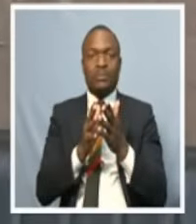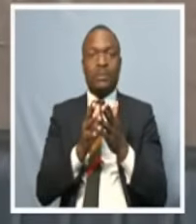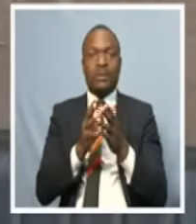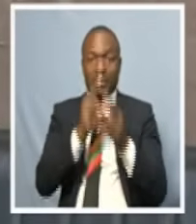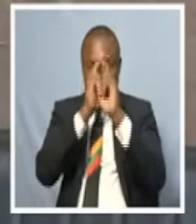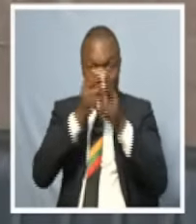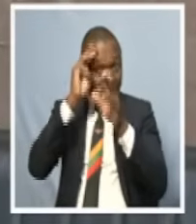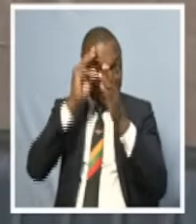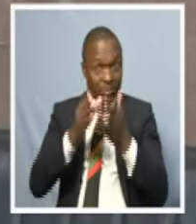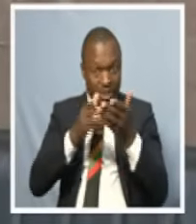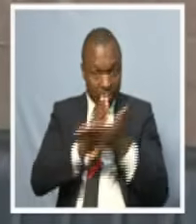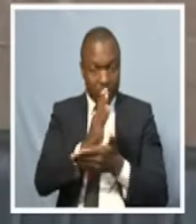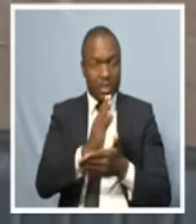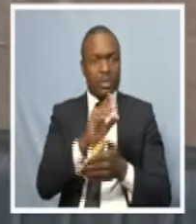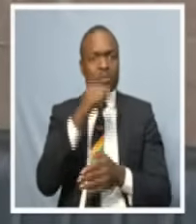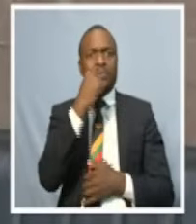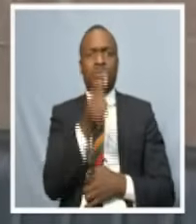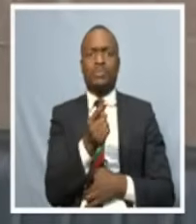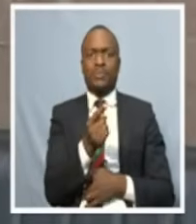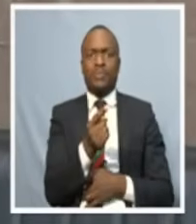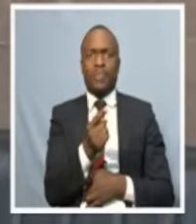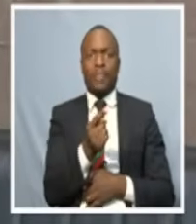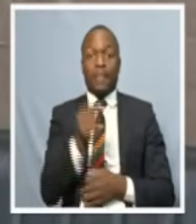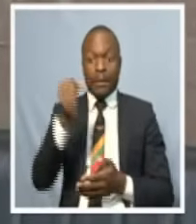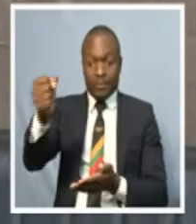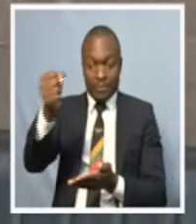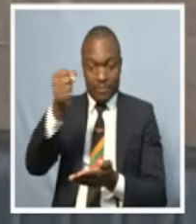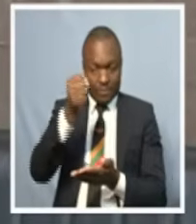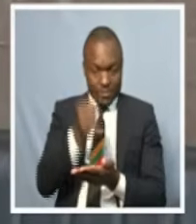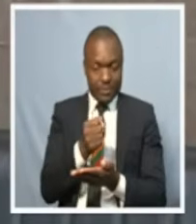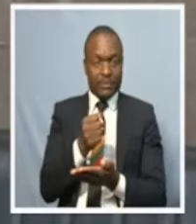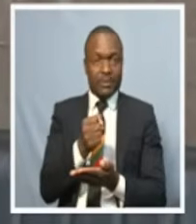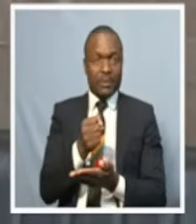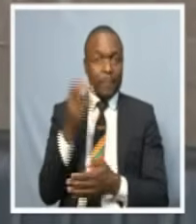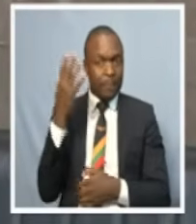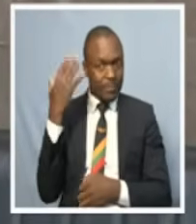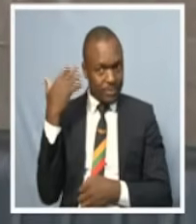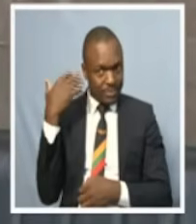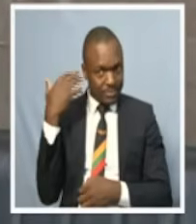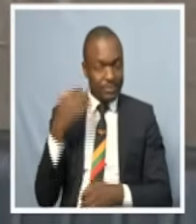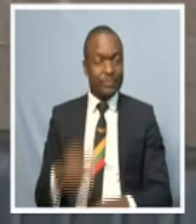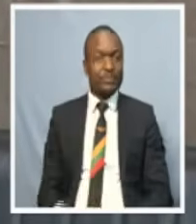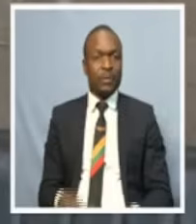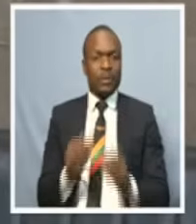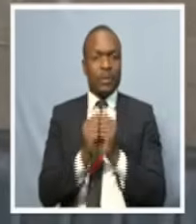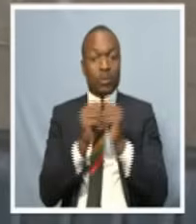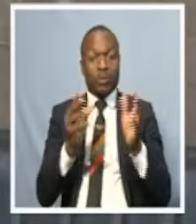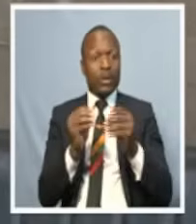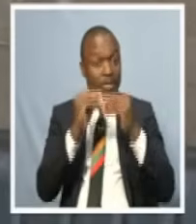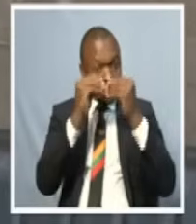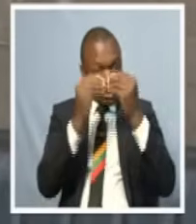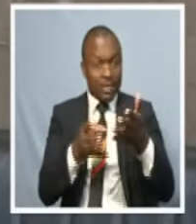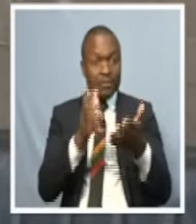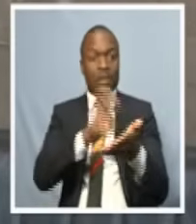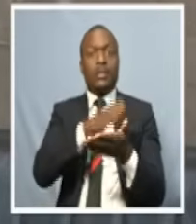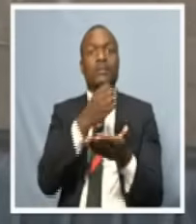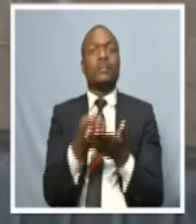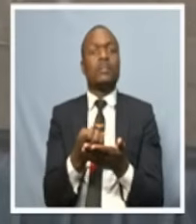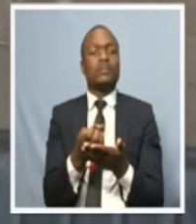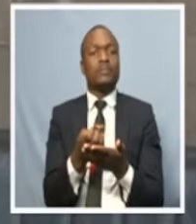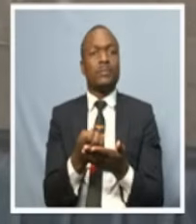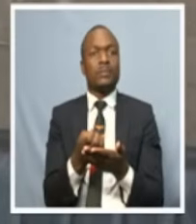order to insinuate that the recruitment of the past, without laying evidence on the